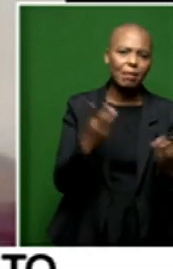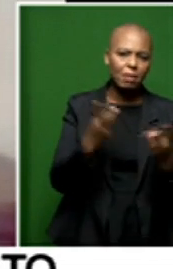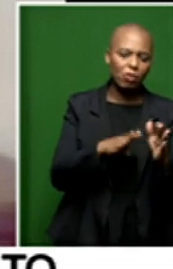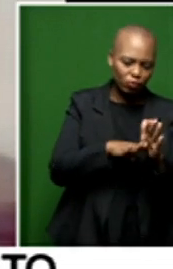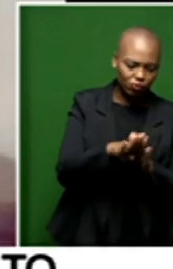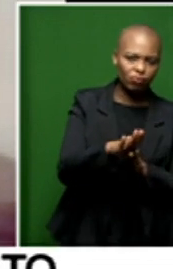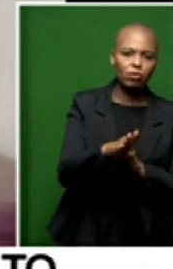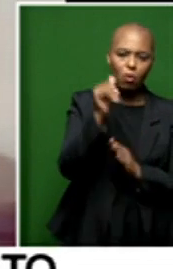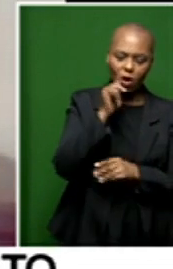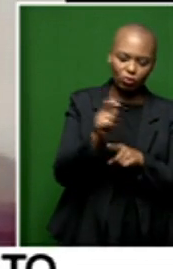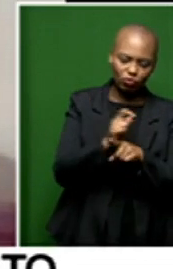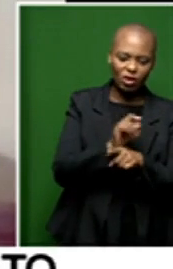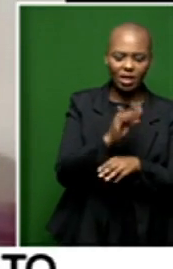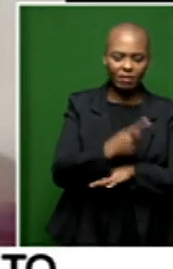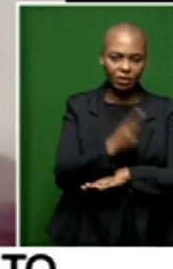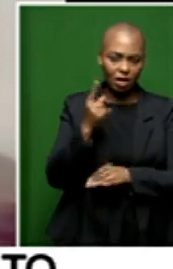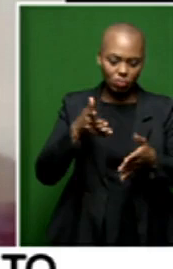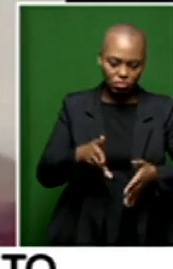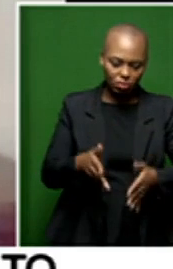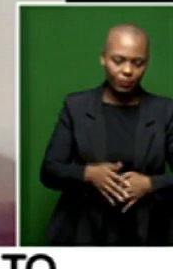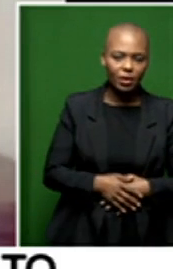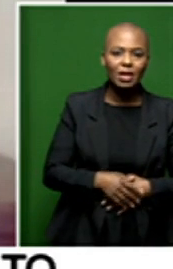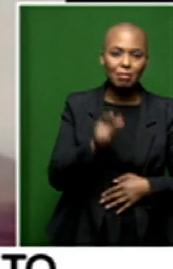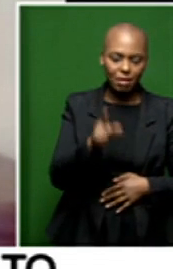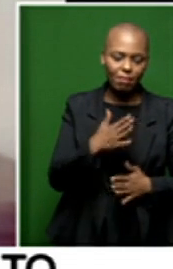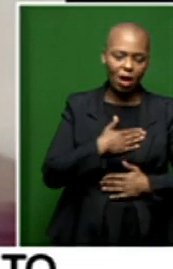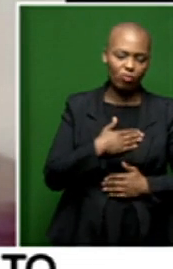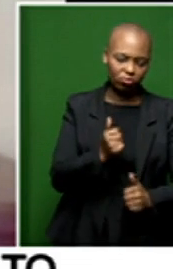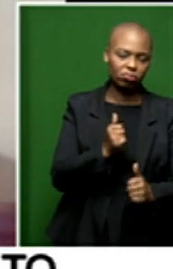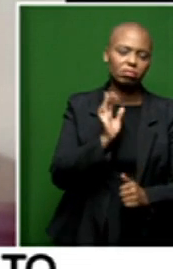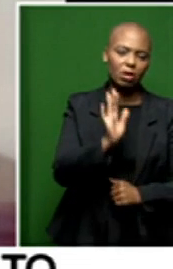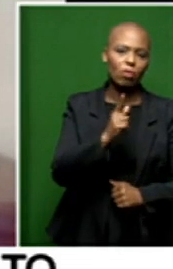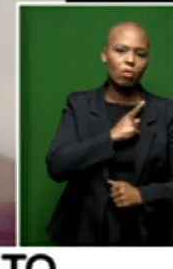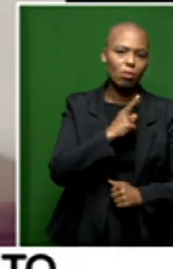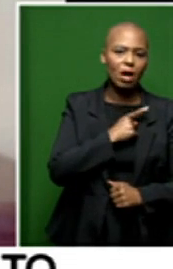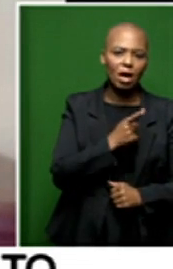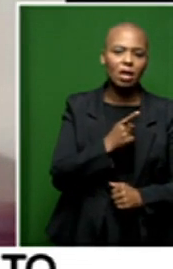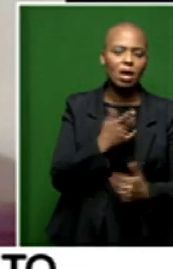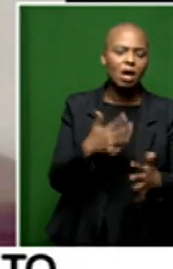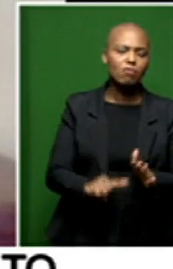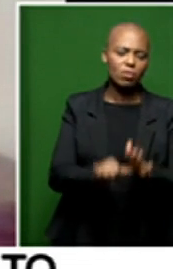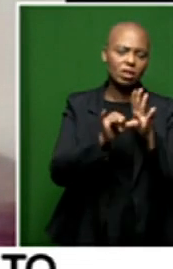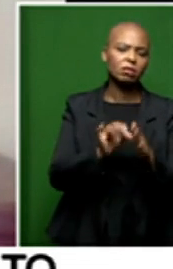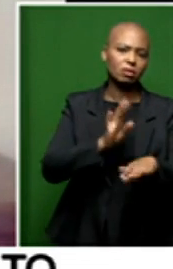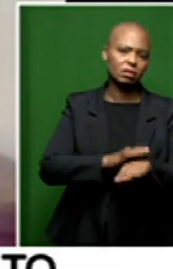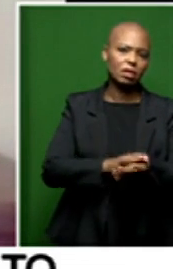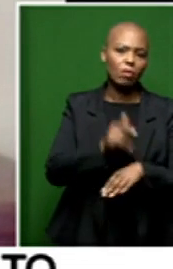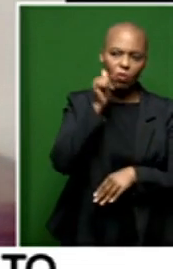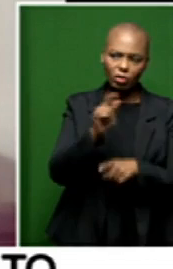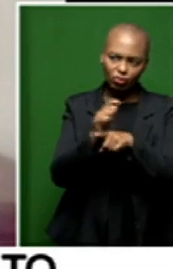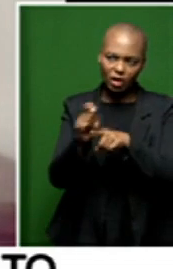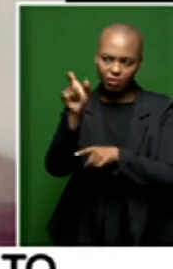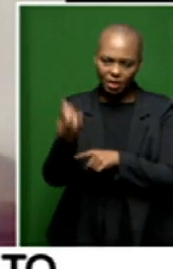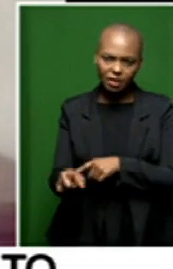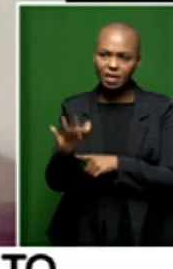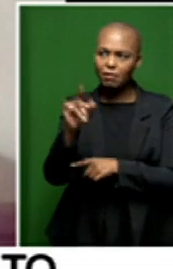is a wonderful privilege every day, alongside, as I said, those heart-stopping moments when the phone rings and someone's actually